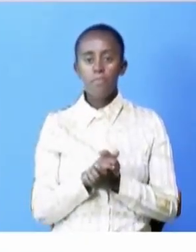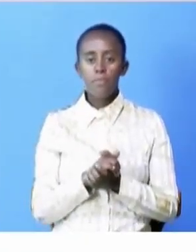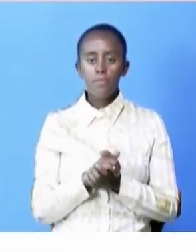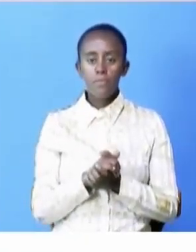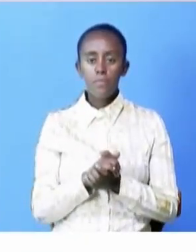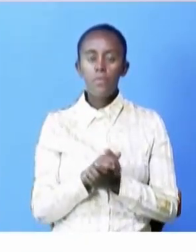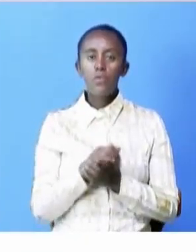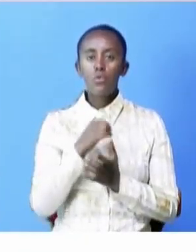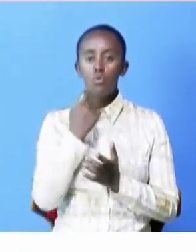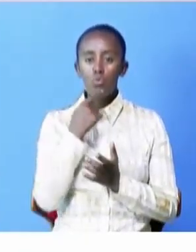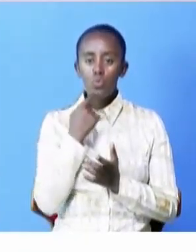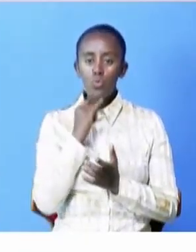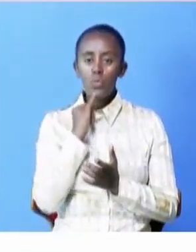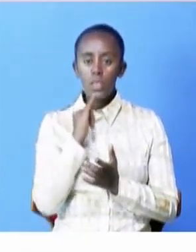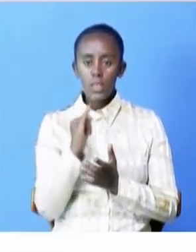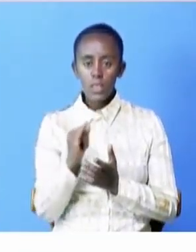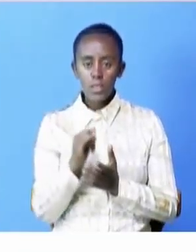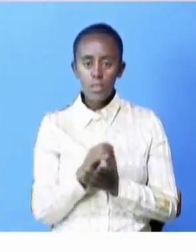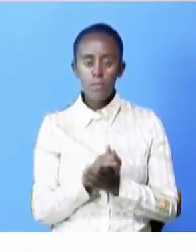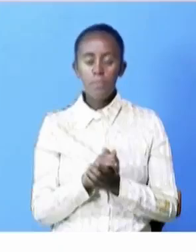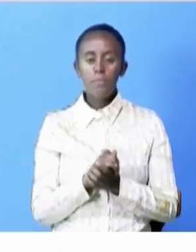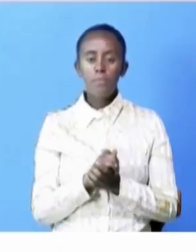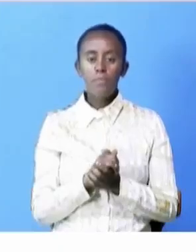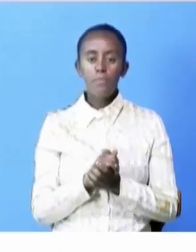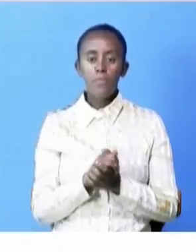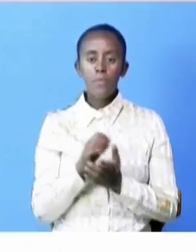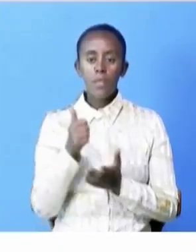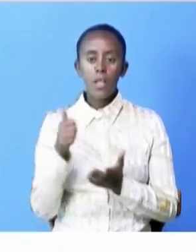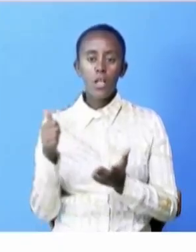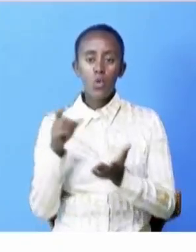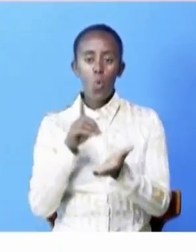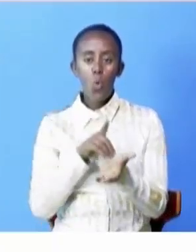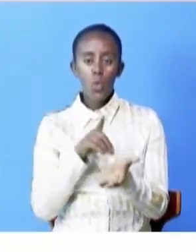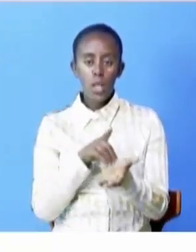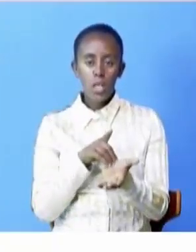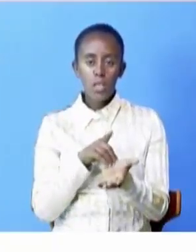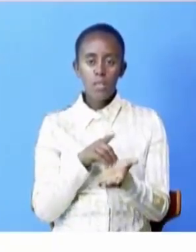who is a doctor,